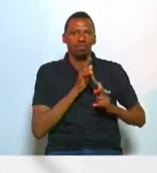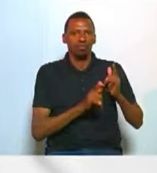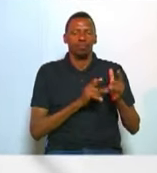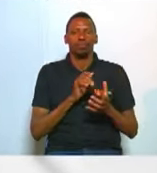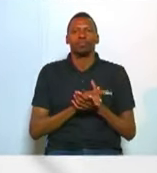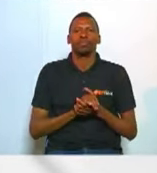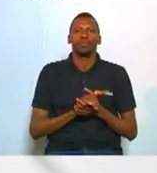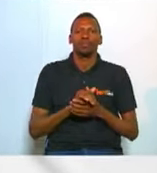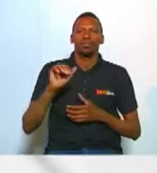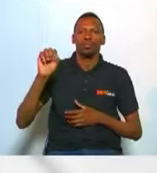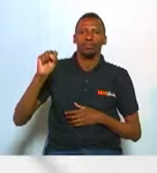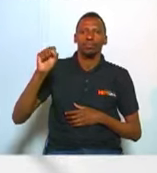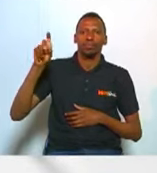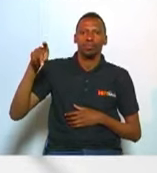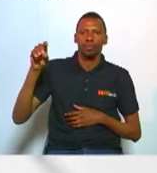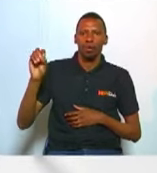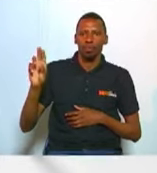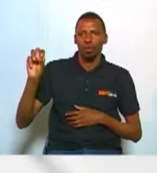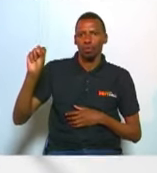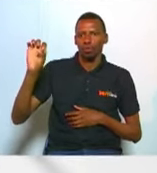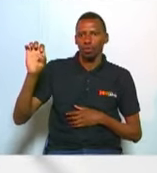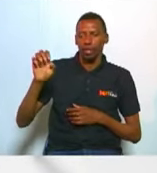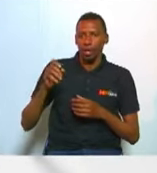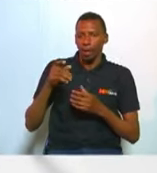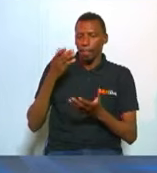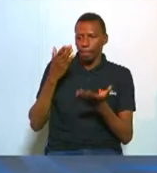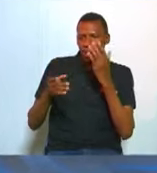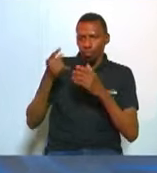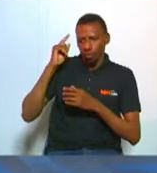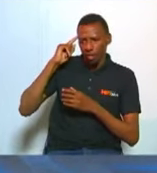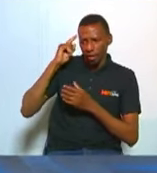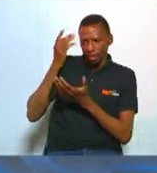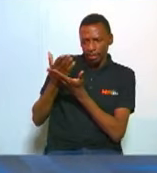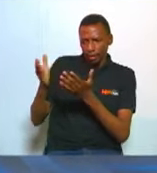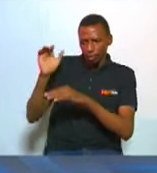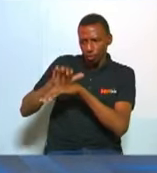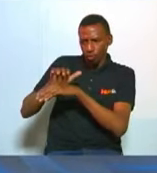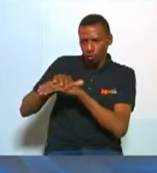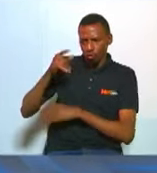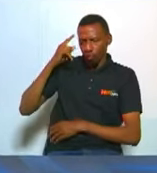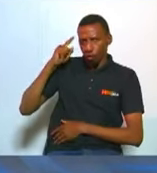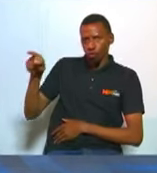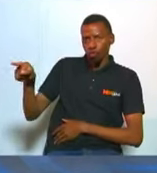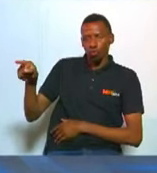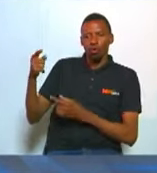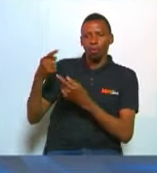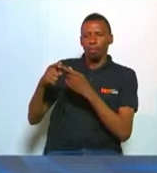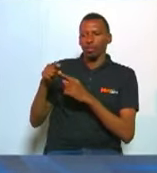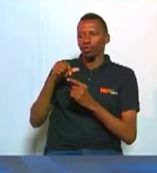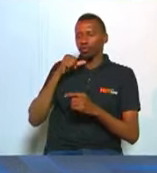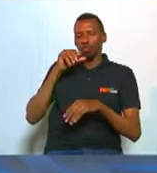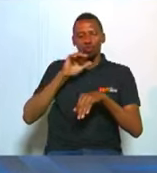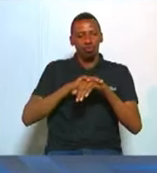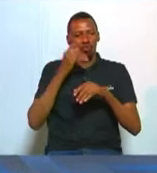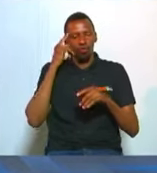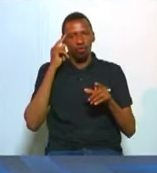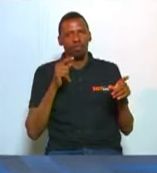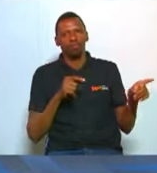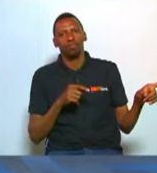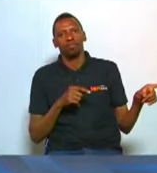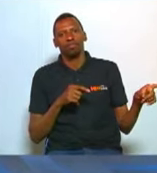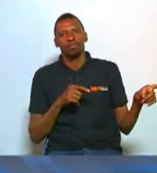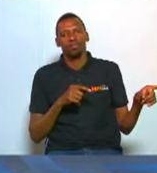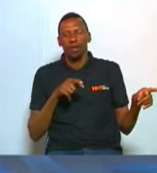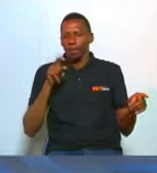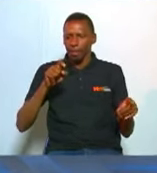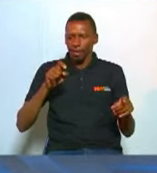is something you think is good for you, but is not good for her. You think is good for you. You have